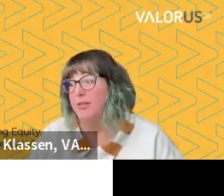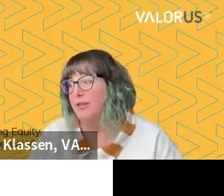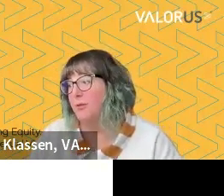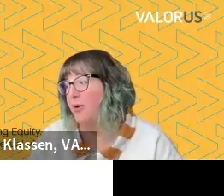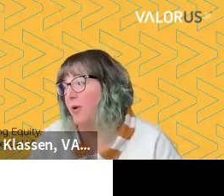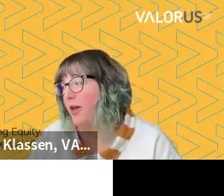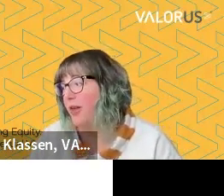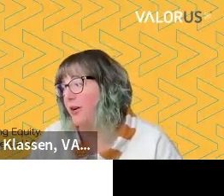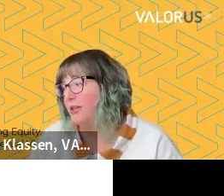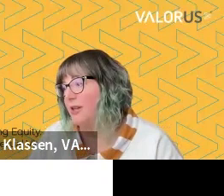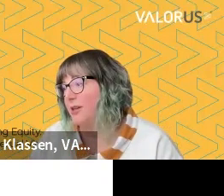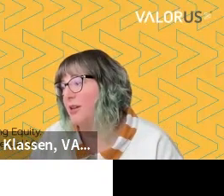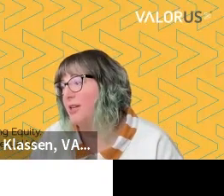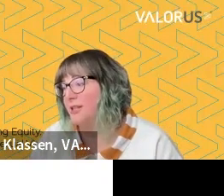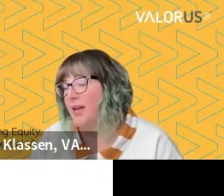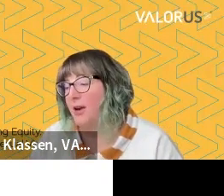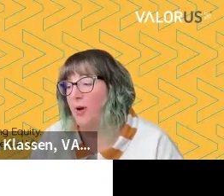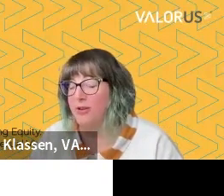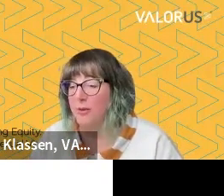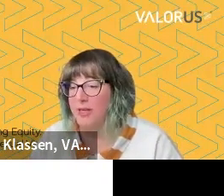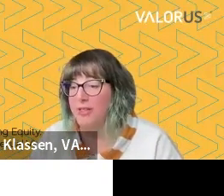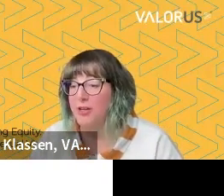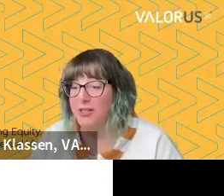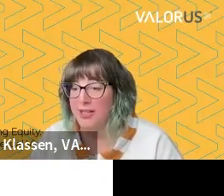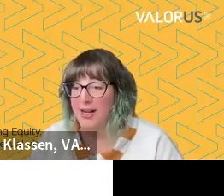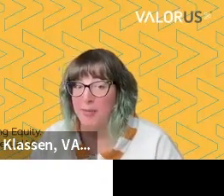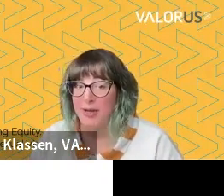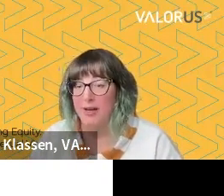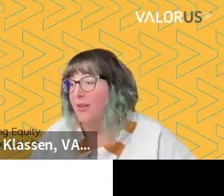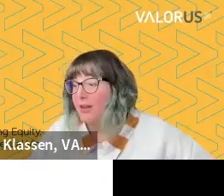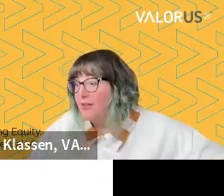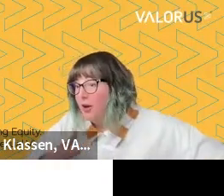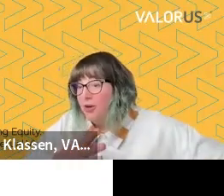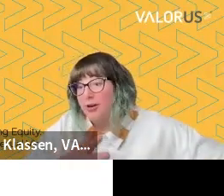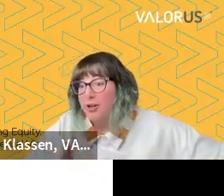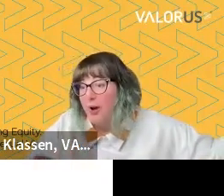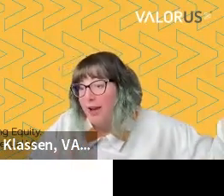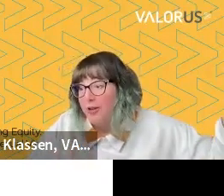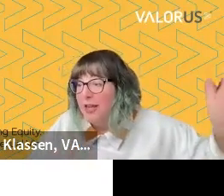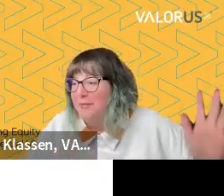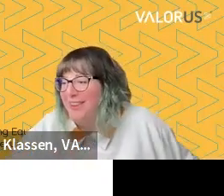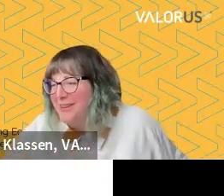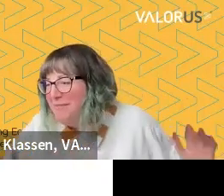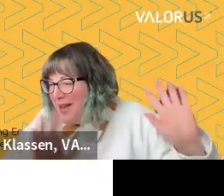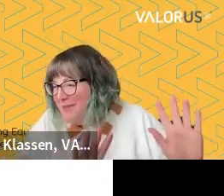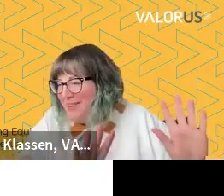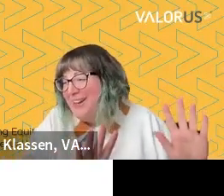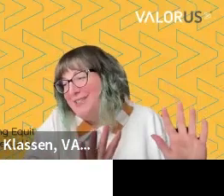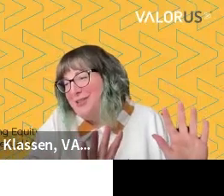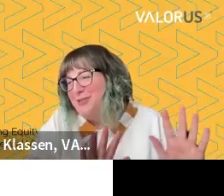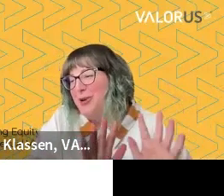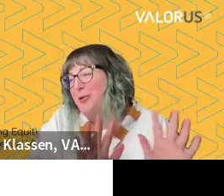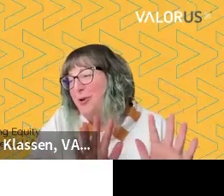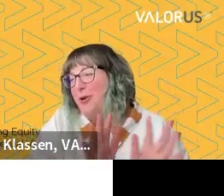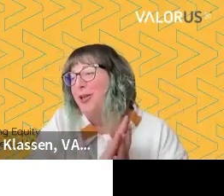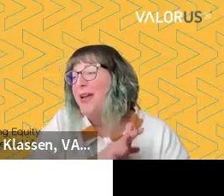and services, right? We're not there to decide whether something did or didn't happen unless you're in QA or something. Maybe that